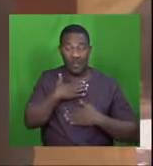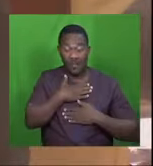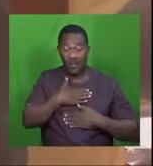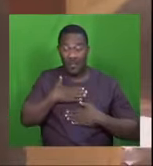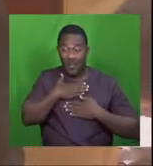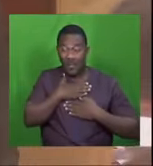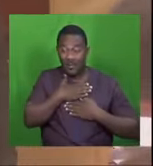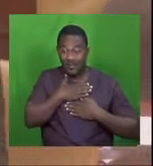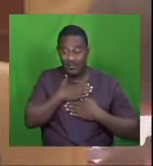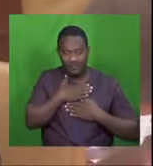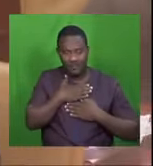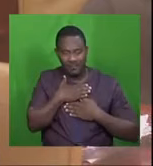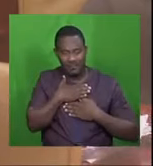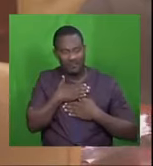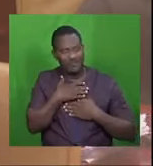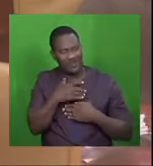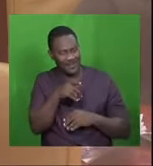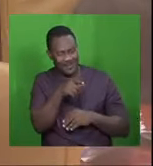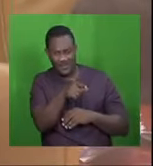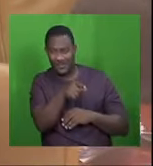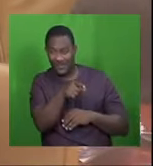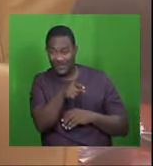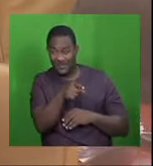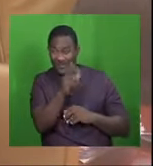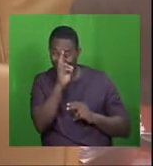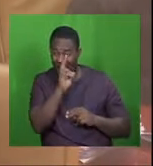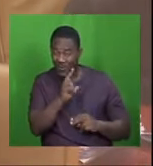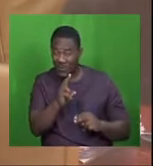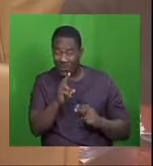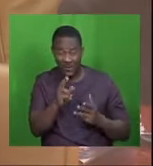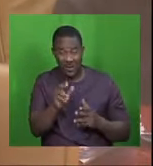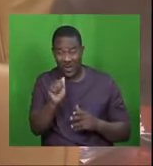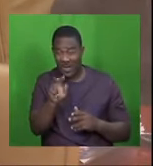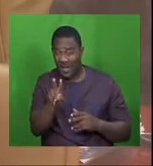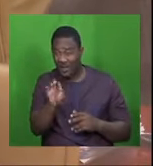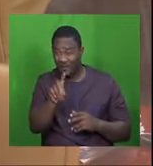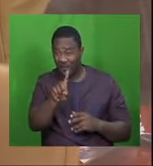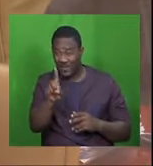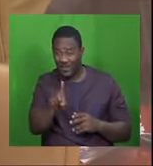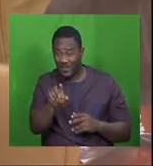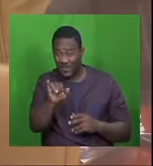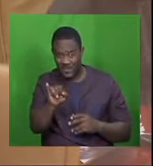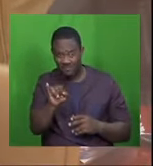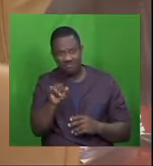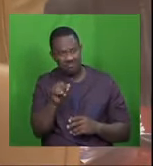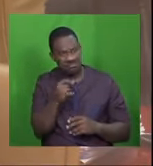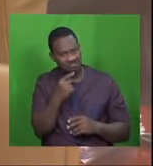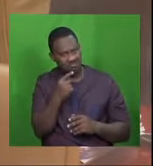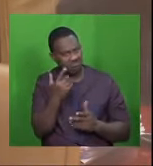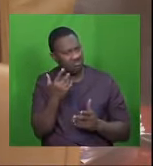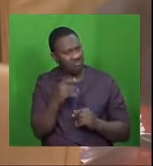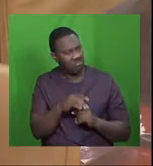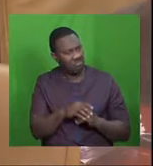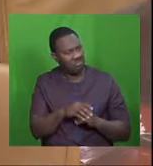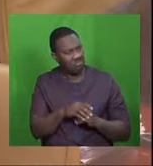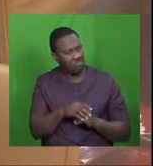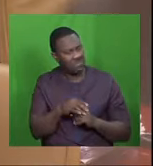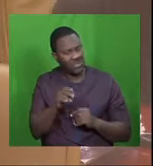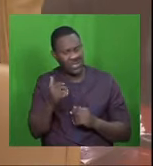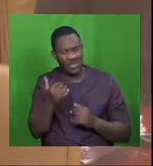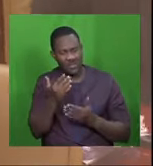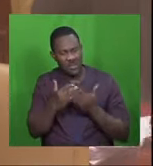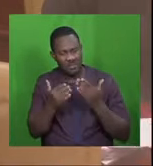I am happy my respected colleague, Honorable Abiji, wants certain supposed inaccuracies